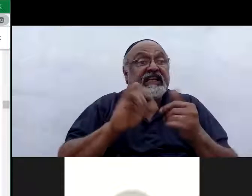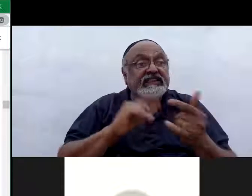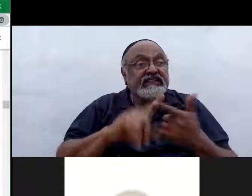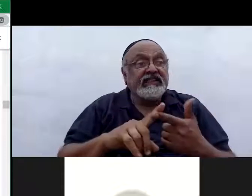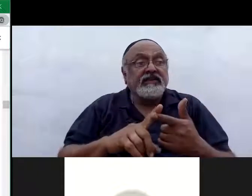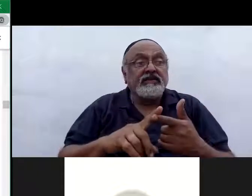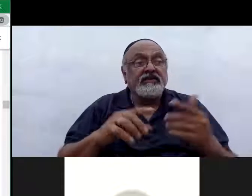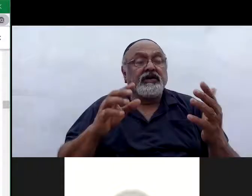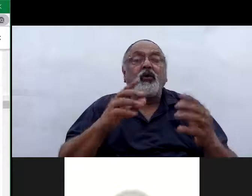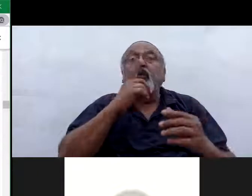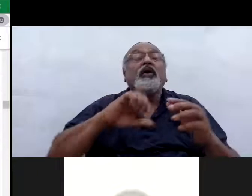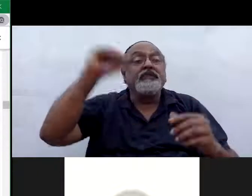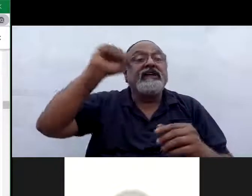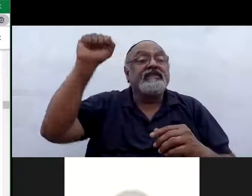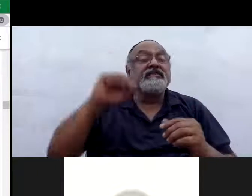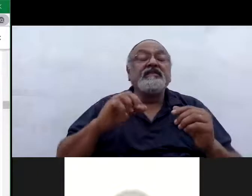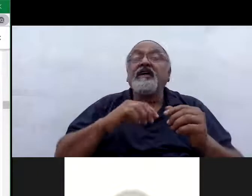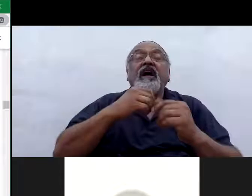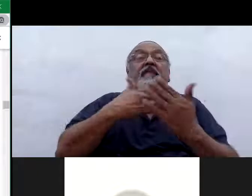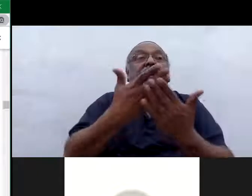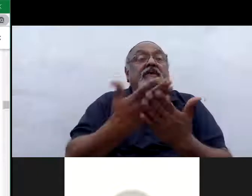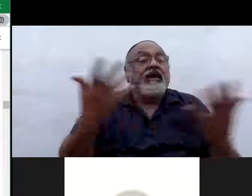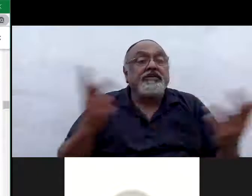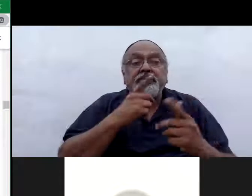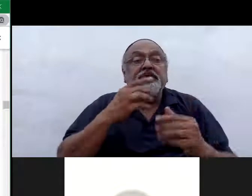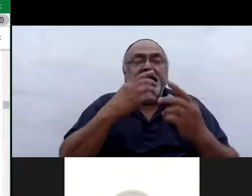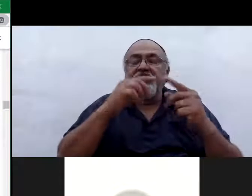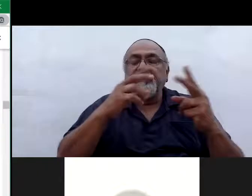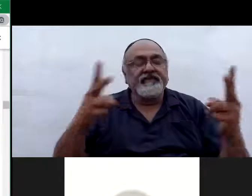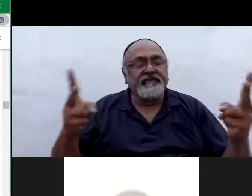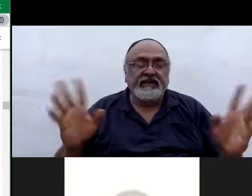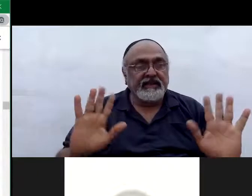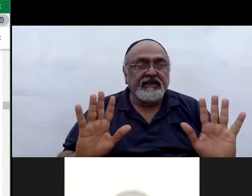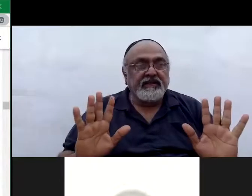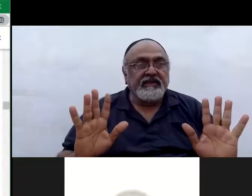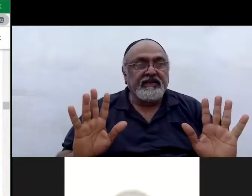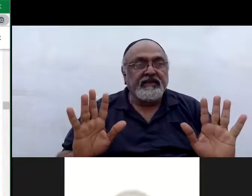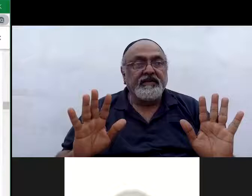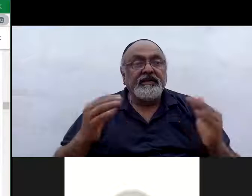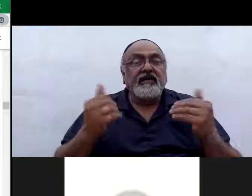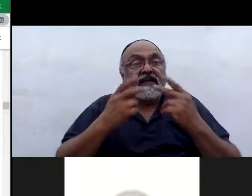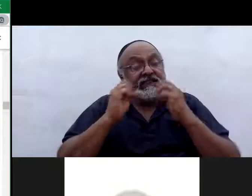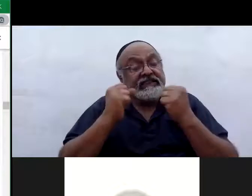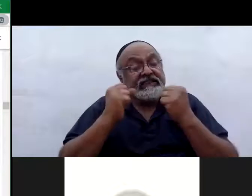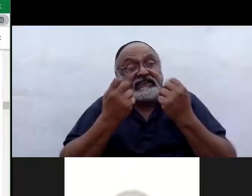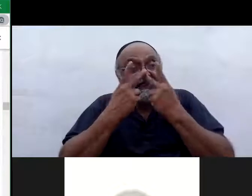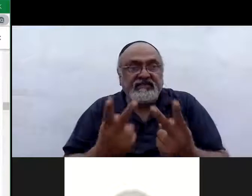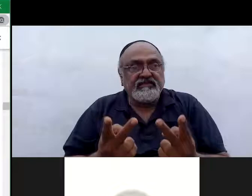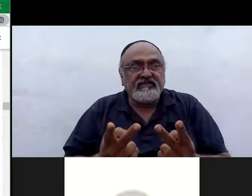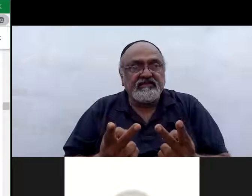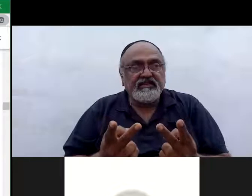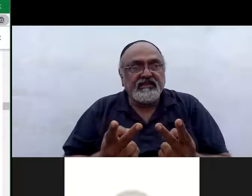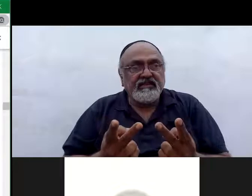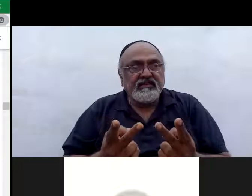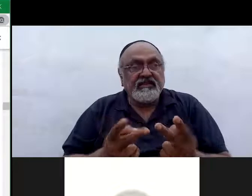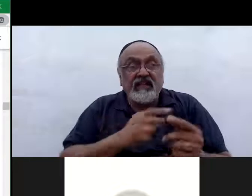the objections that were raised, and so on and so forth. So as we can clearly see,